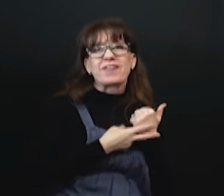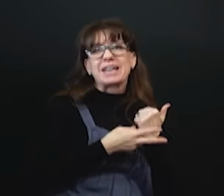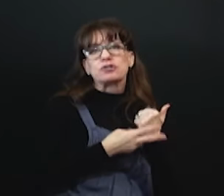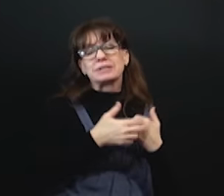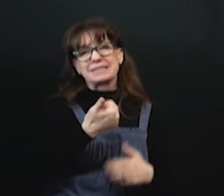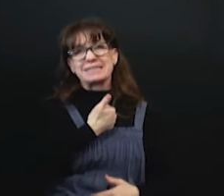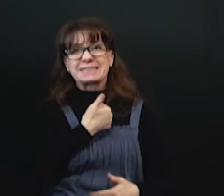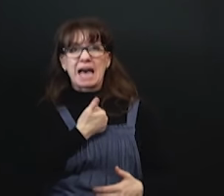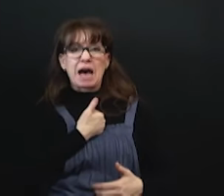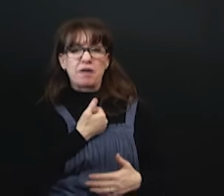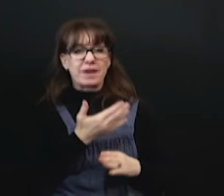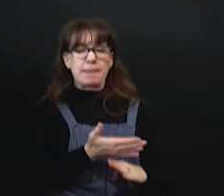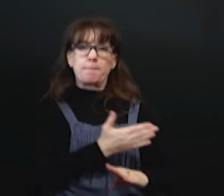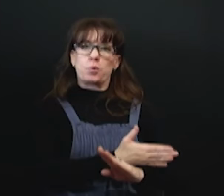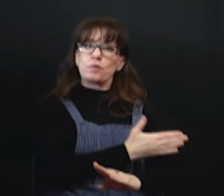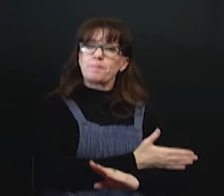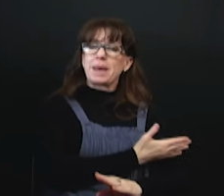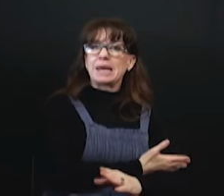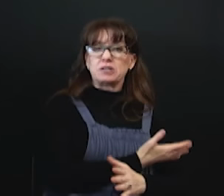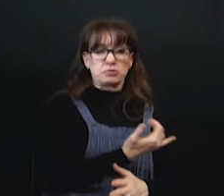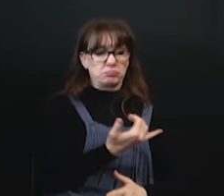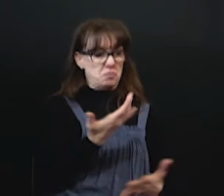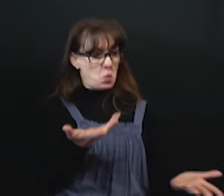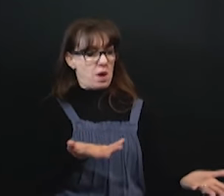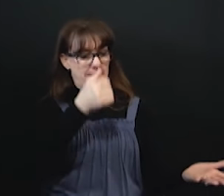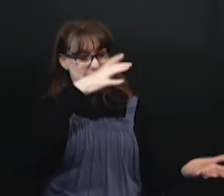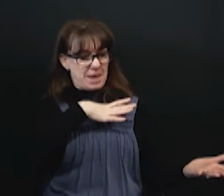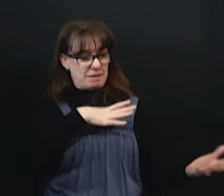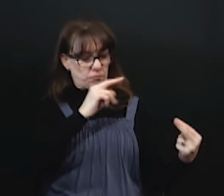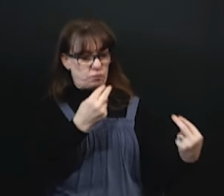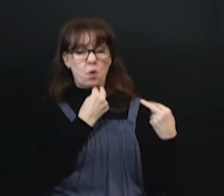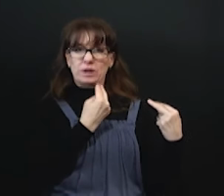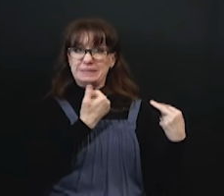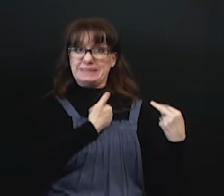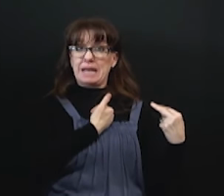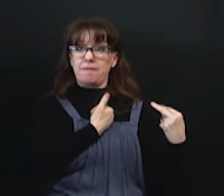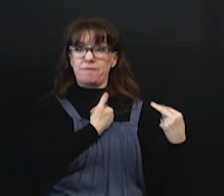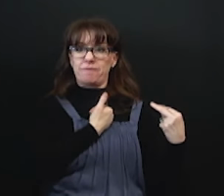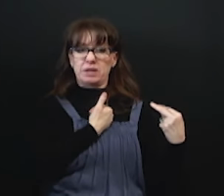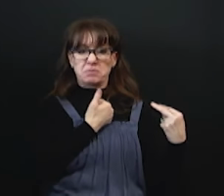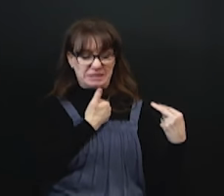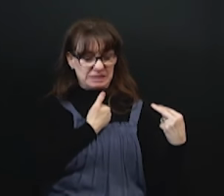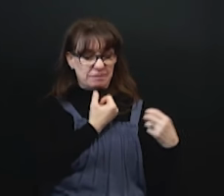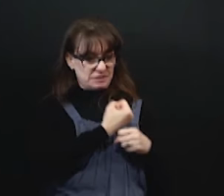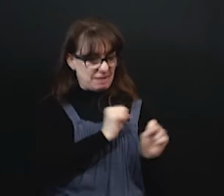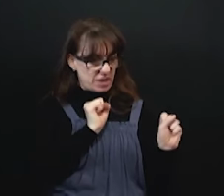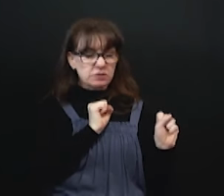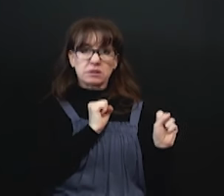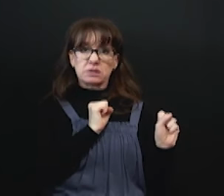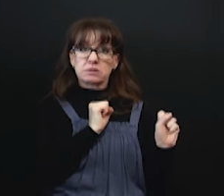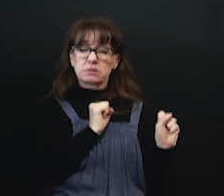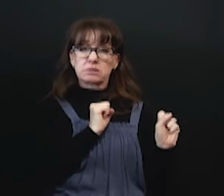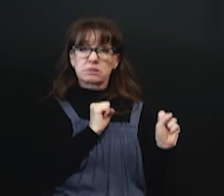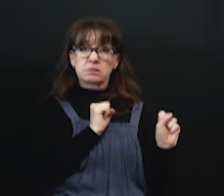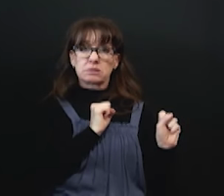demands self-improvement. It demands ultimately self-salvation.